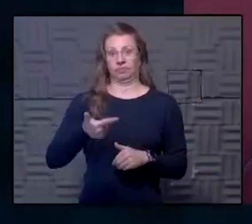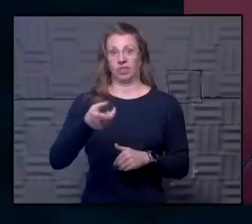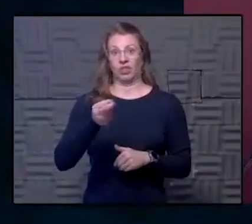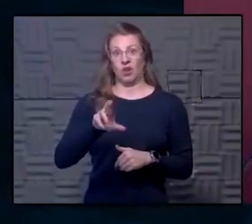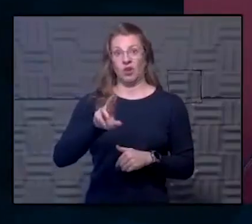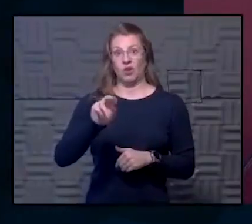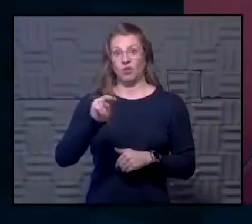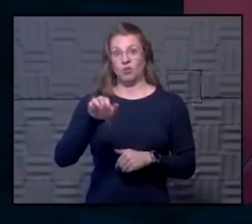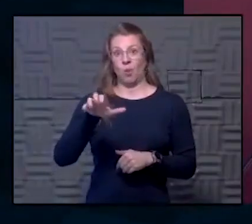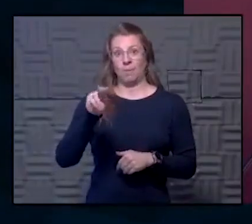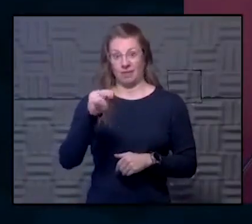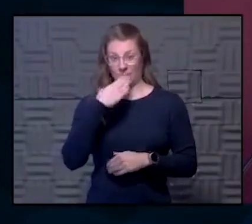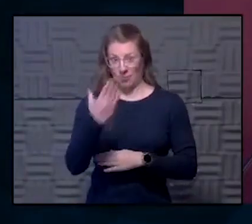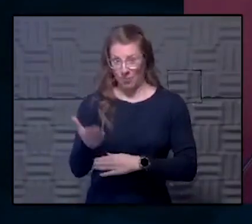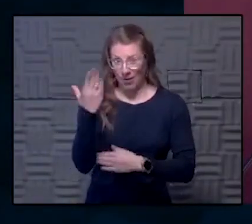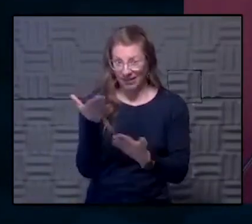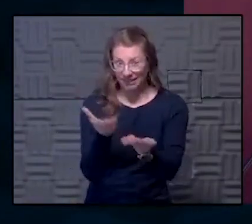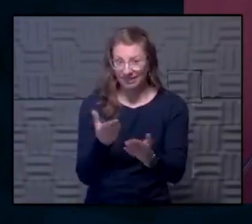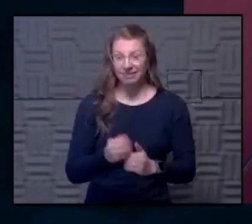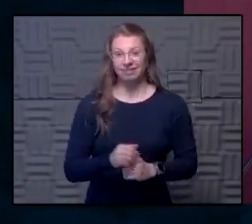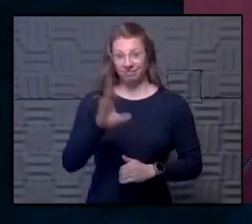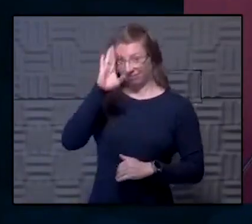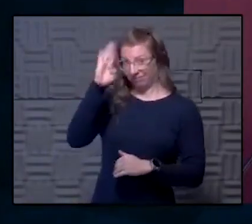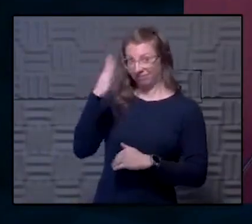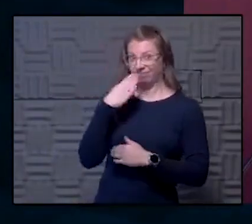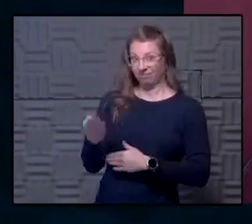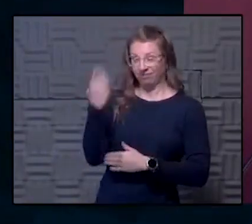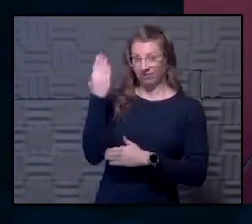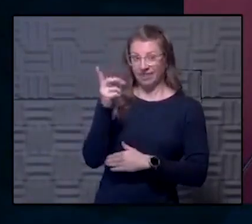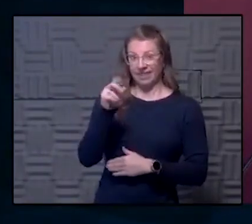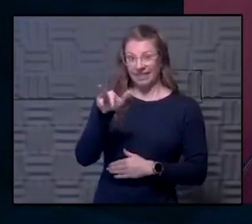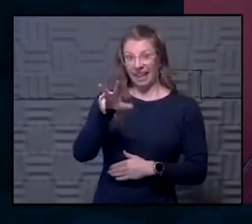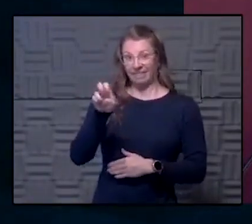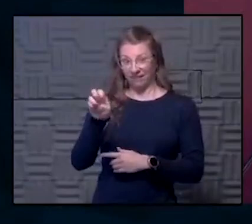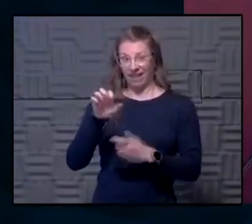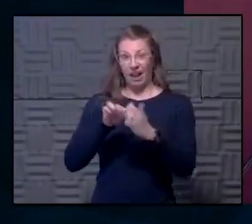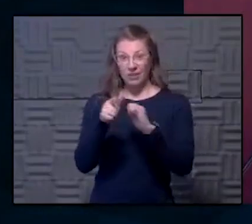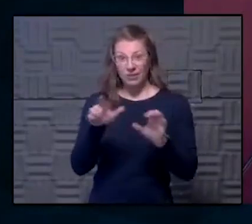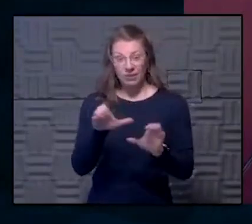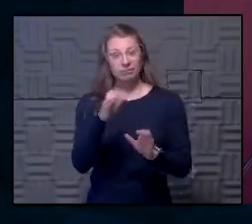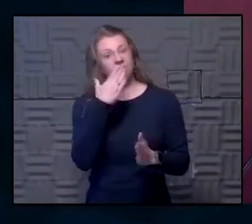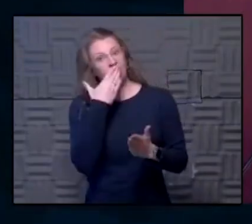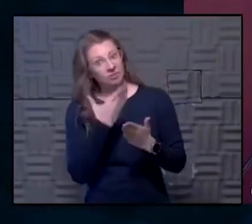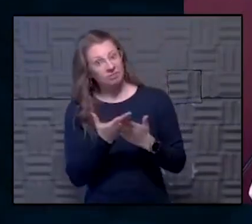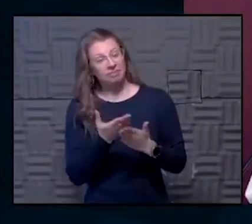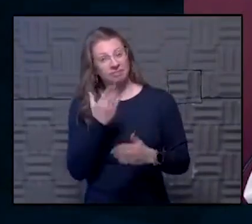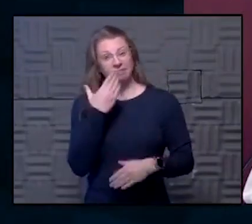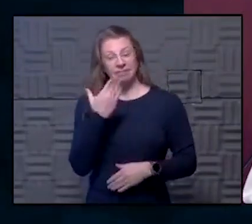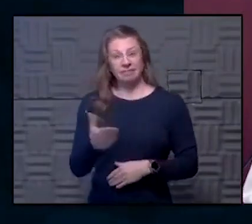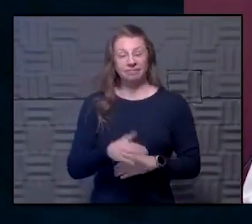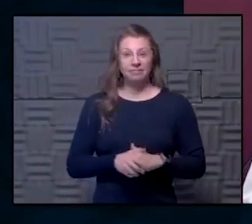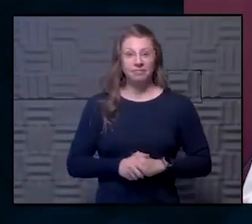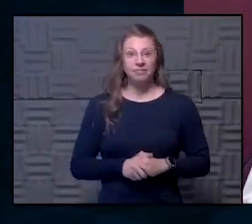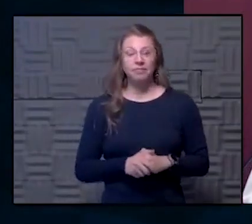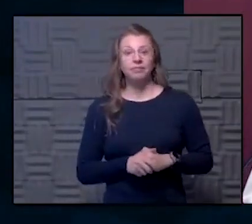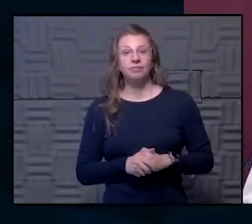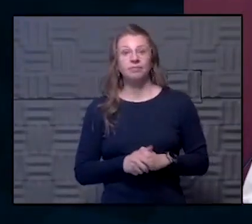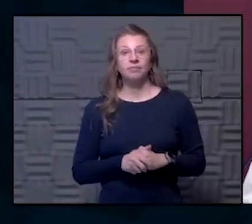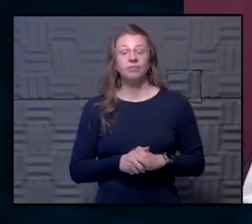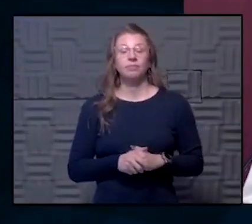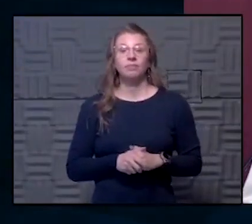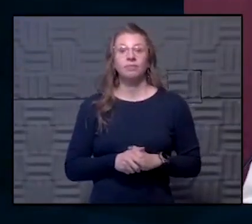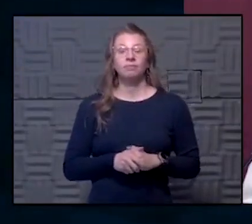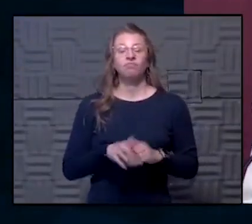Norman. Good morning, sir. Hey, good morning, Dave. How you doing? Doing well, thanks. What would